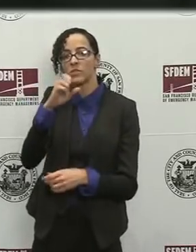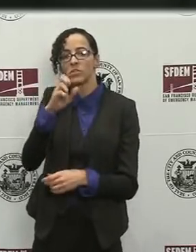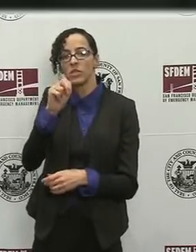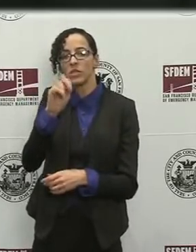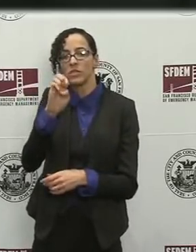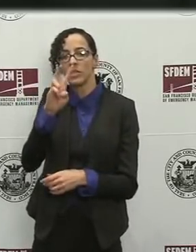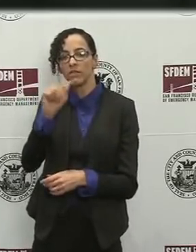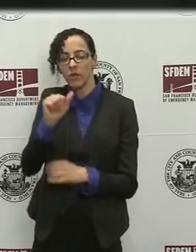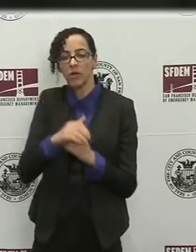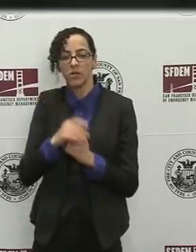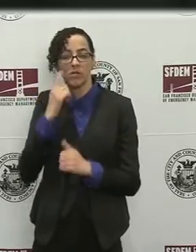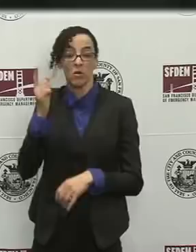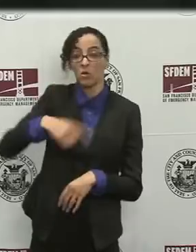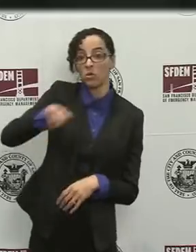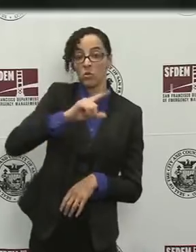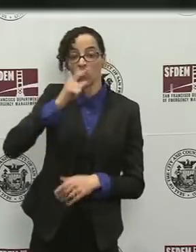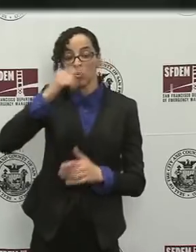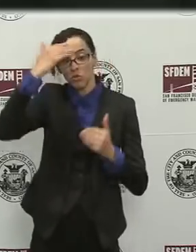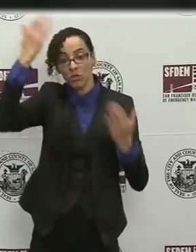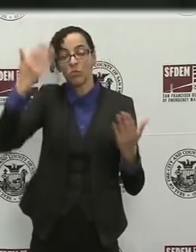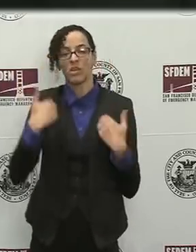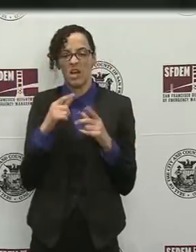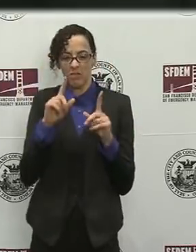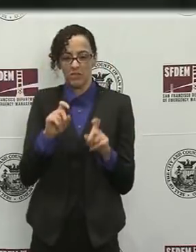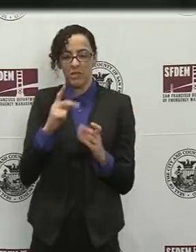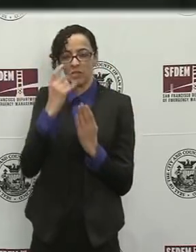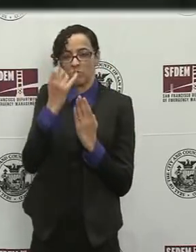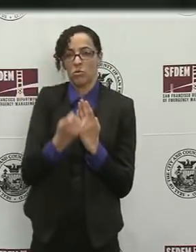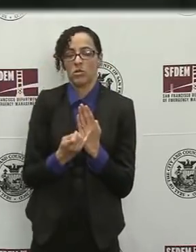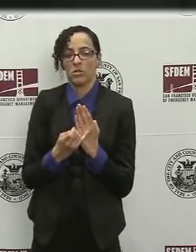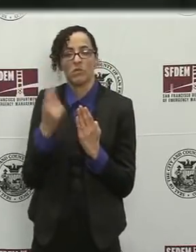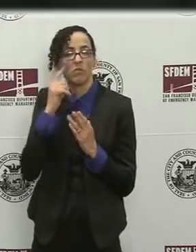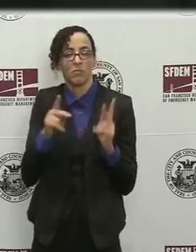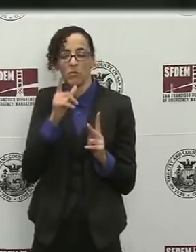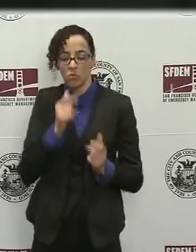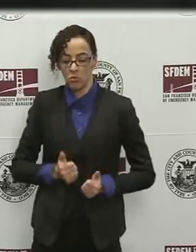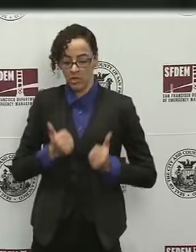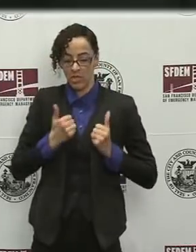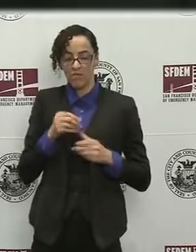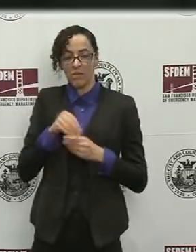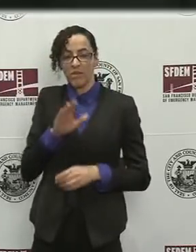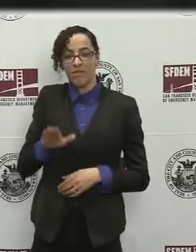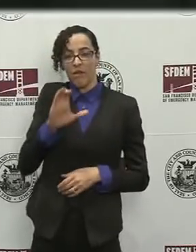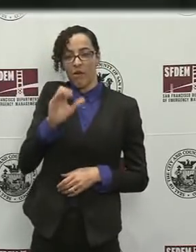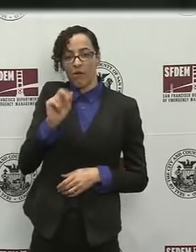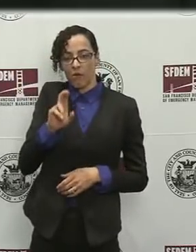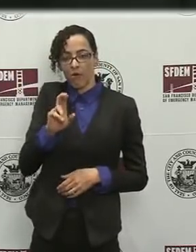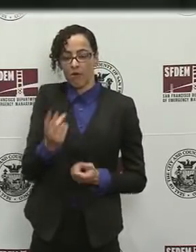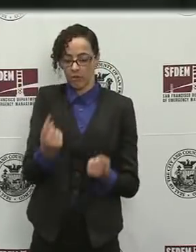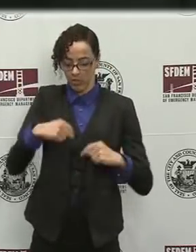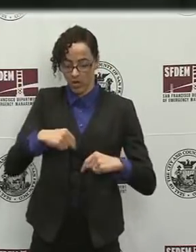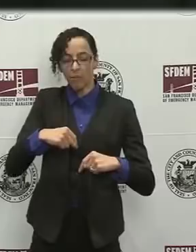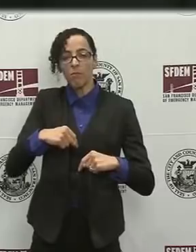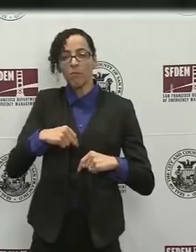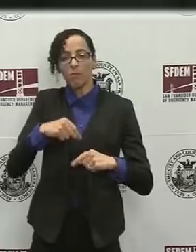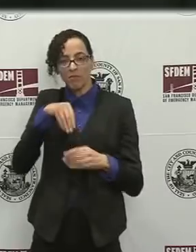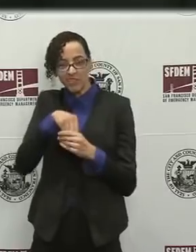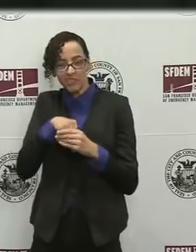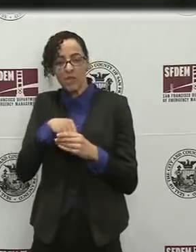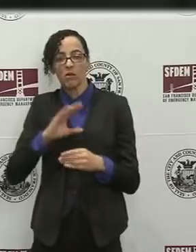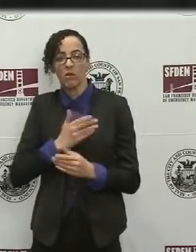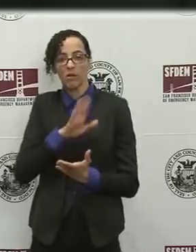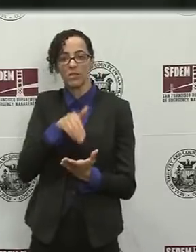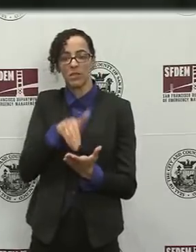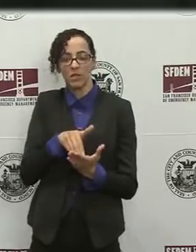pilot project that allows people who live in their vehicles to come inside and receive access to our system as they work to end